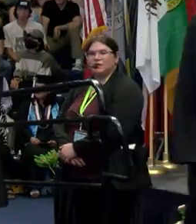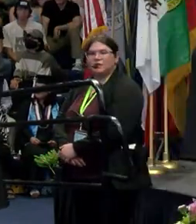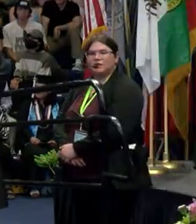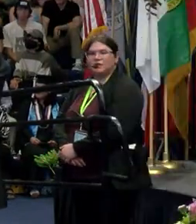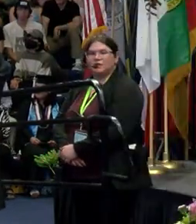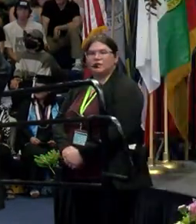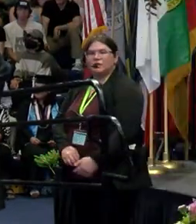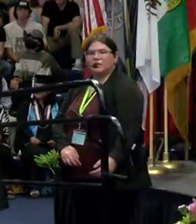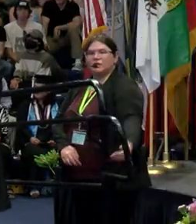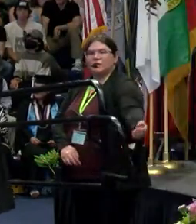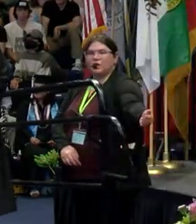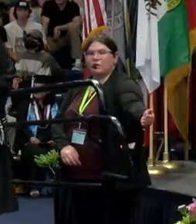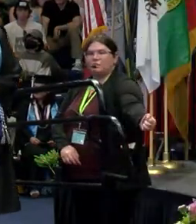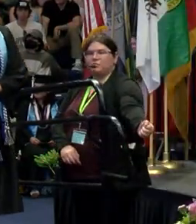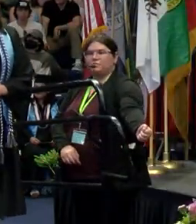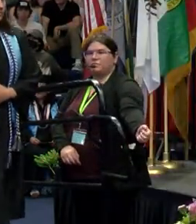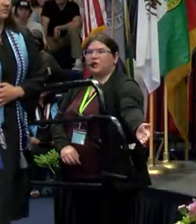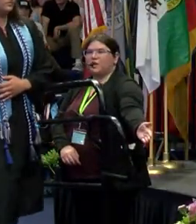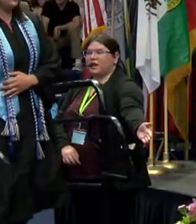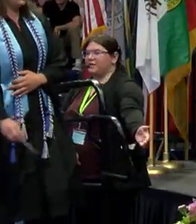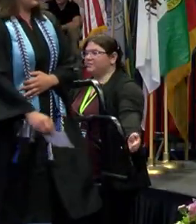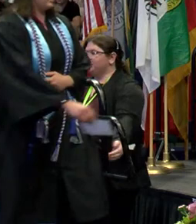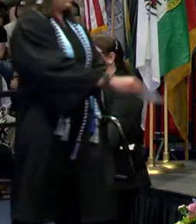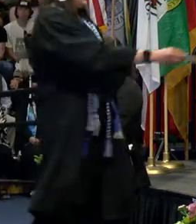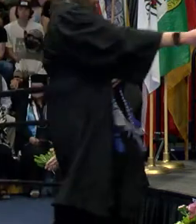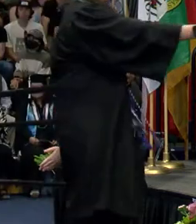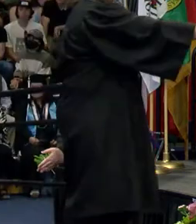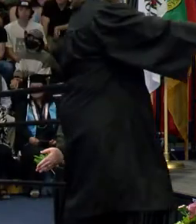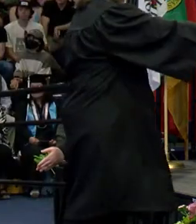Juliana Asares Burns, magna cum laude.